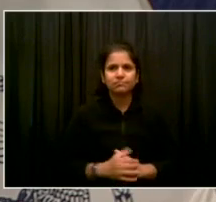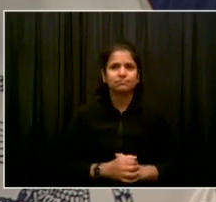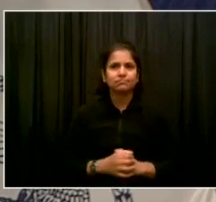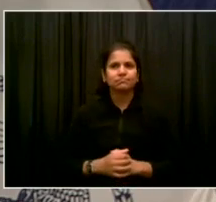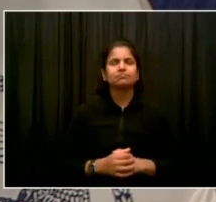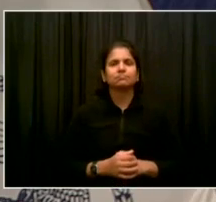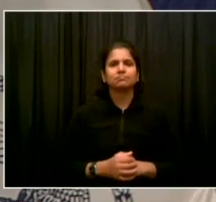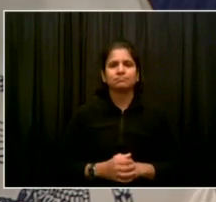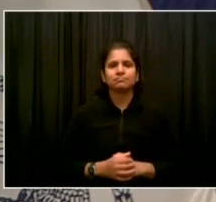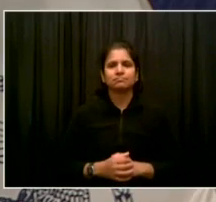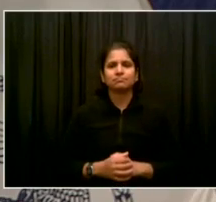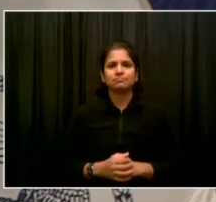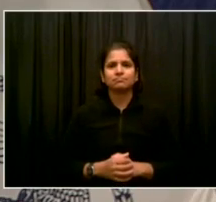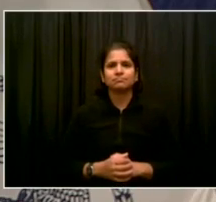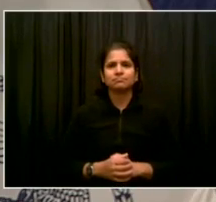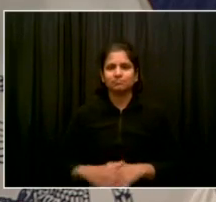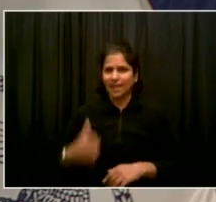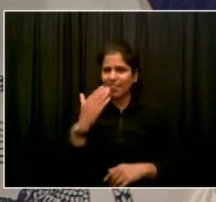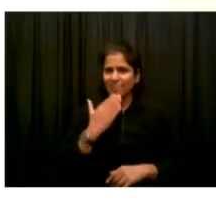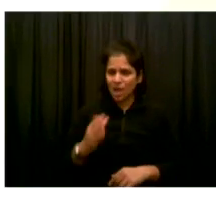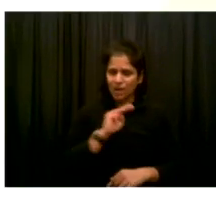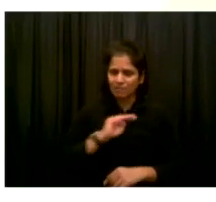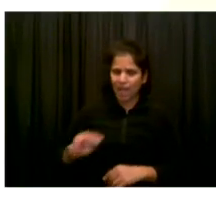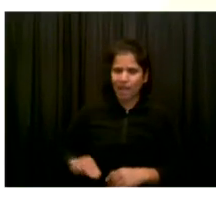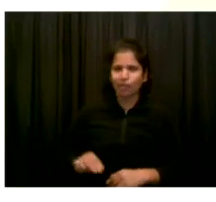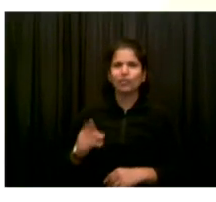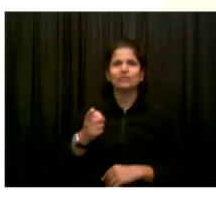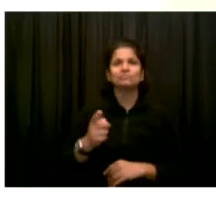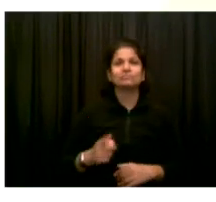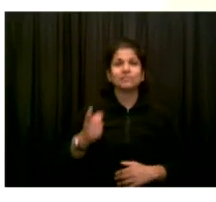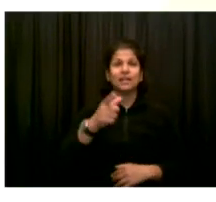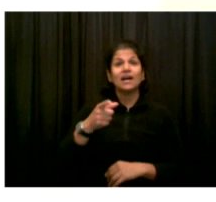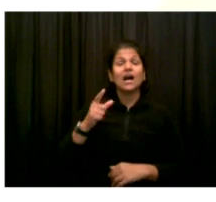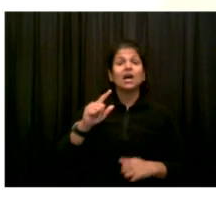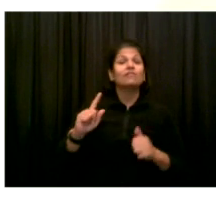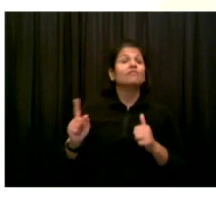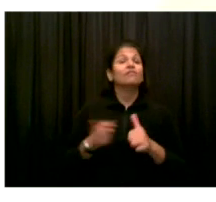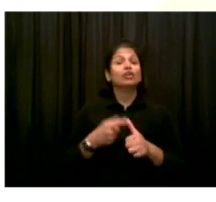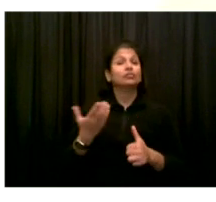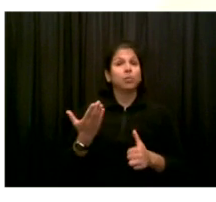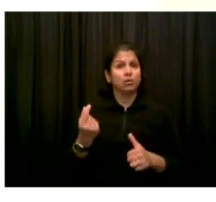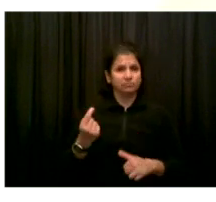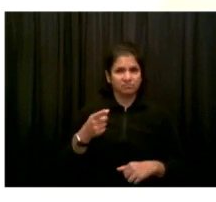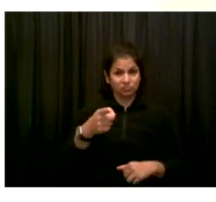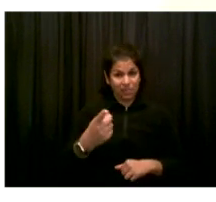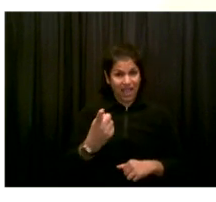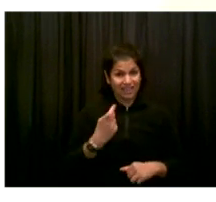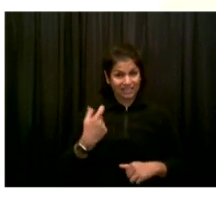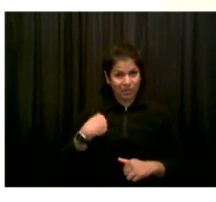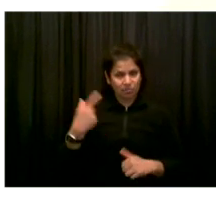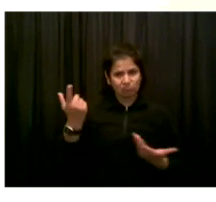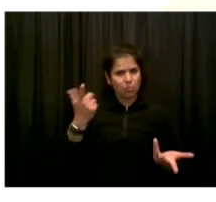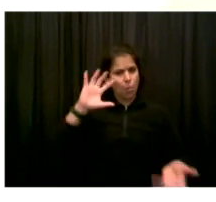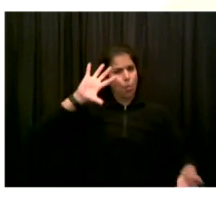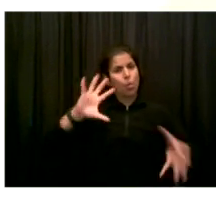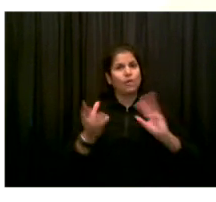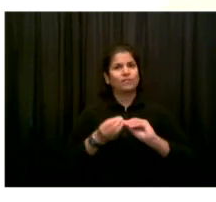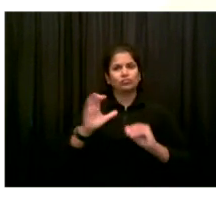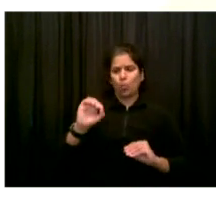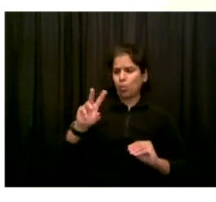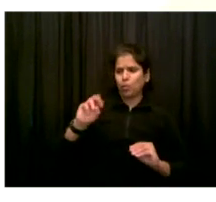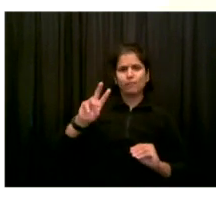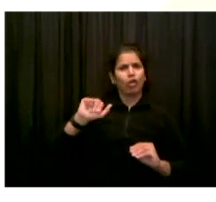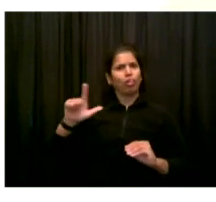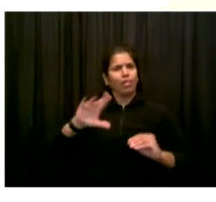All right, thank you, sir. So, Joe, first question is, what's our overall citywide capacity? Instead of projecting a number for you, I'll give you